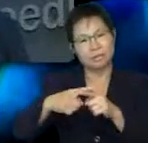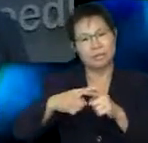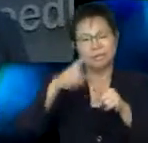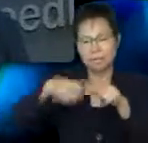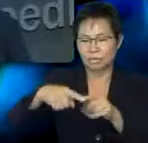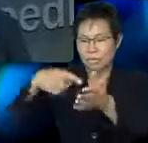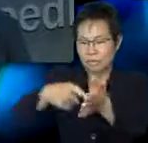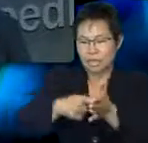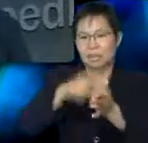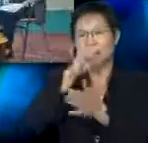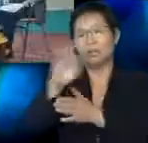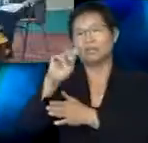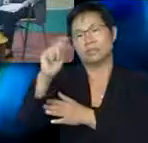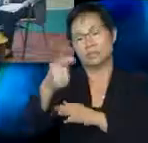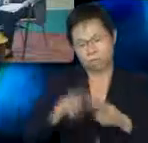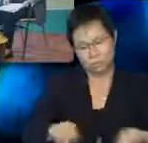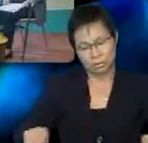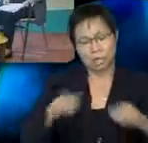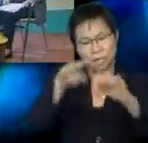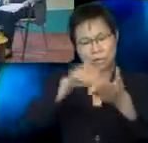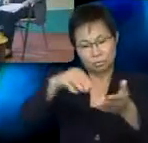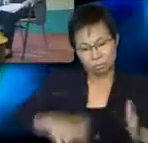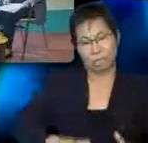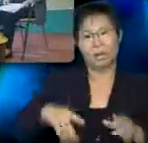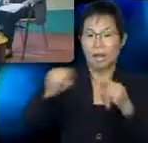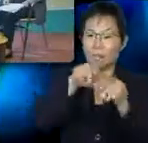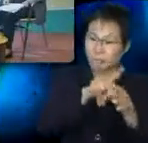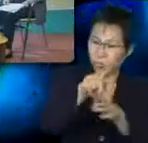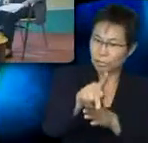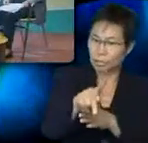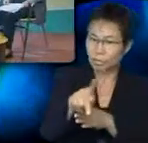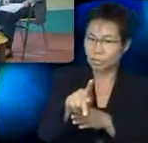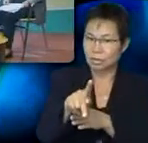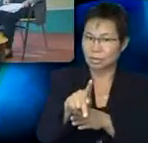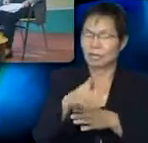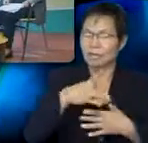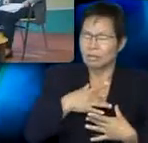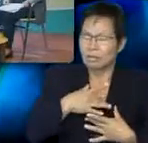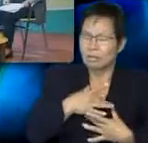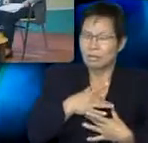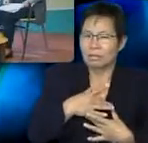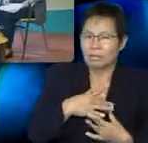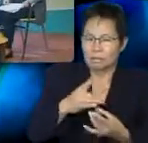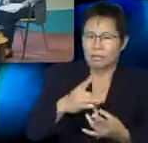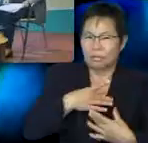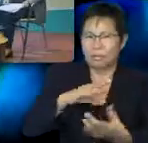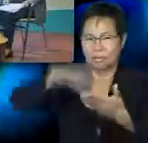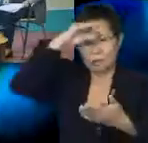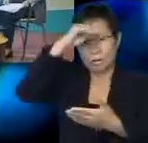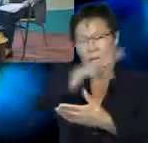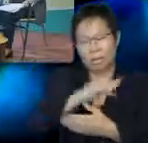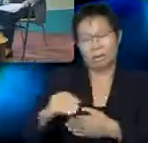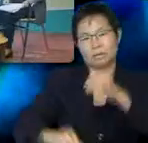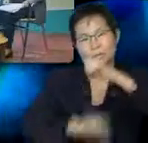needs of her students. As a professional, she nurtures learning by being supportive of the